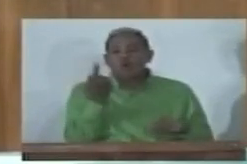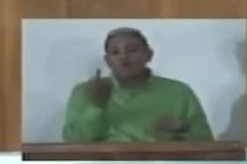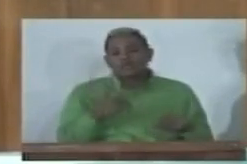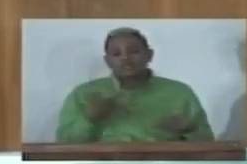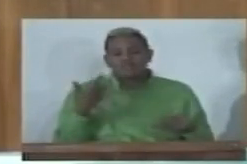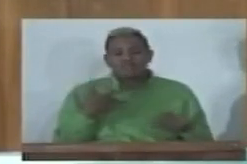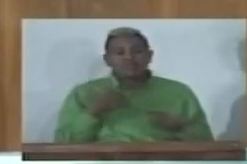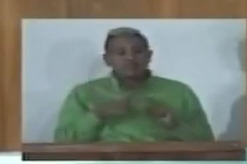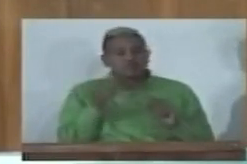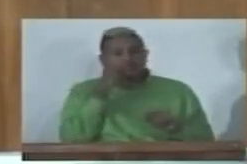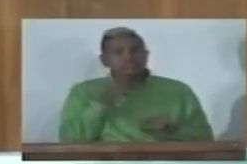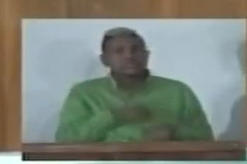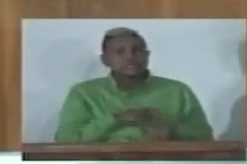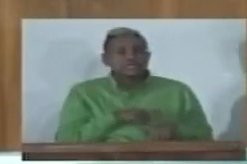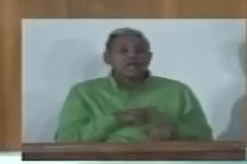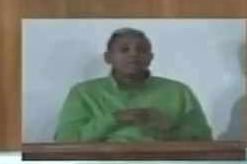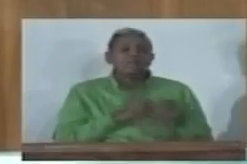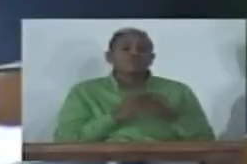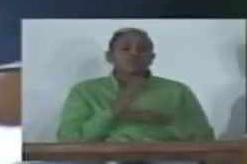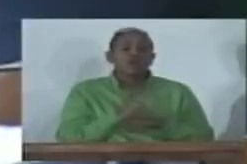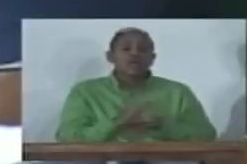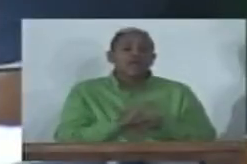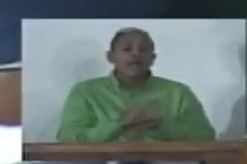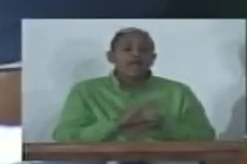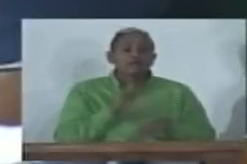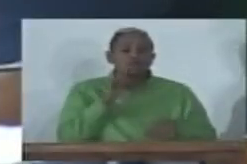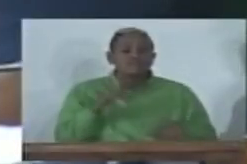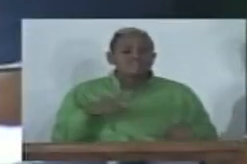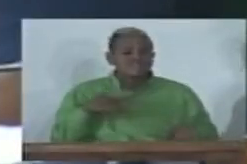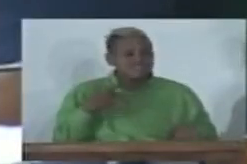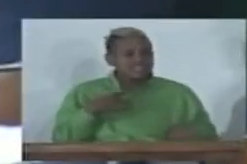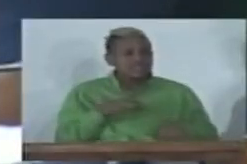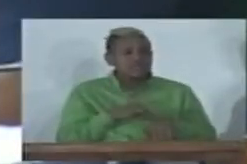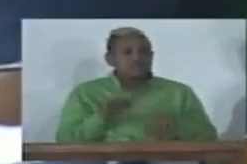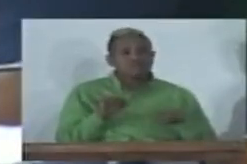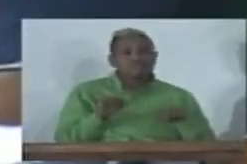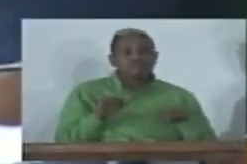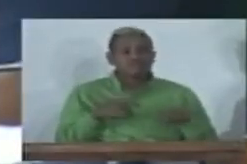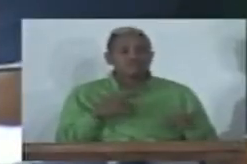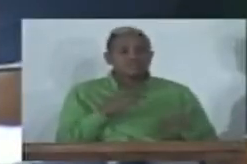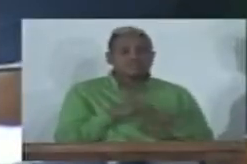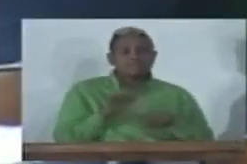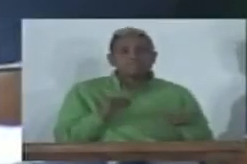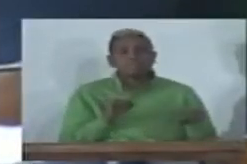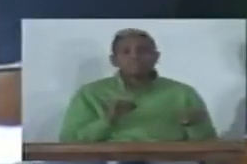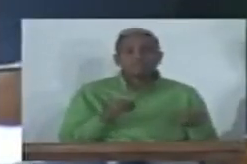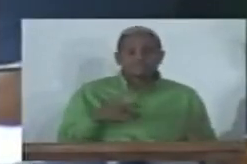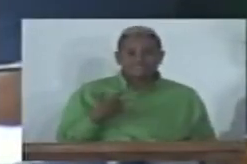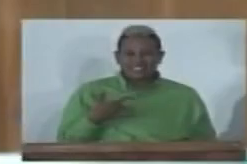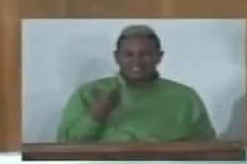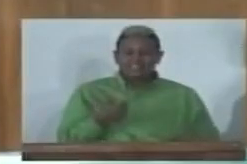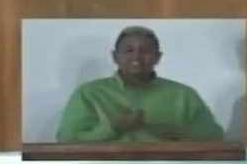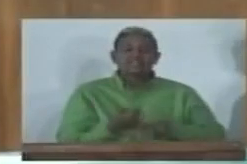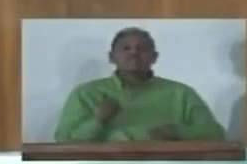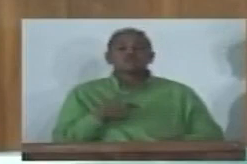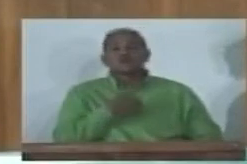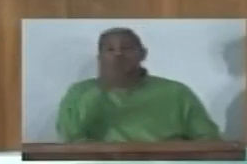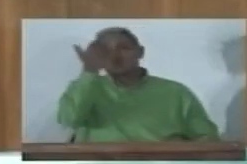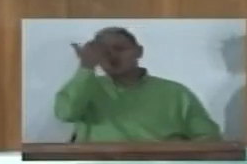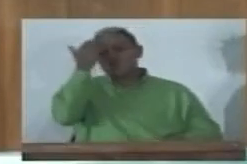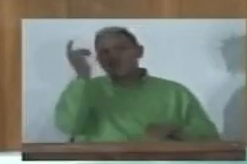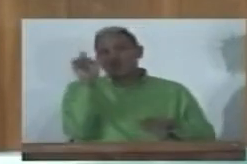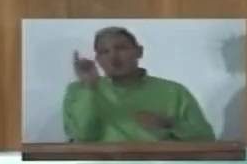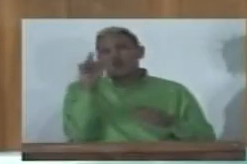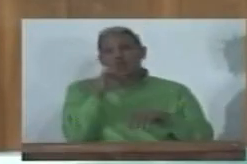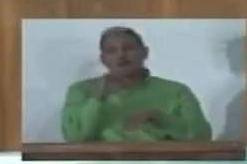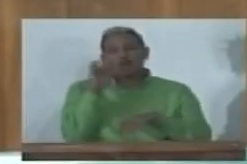in recent times, throughout the Caribbean, we have actually been feeling these earthquakes. And we know where the airport lies in